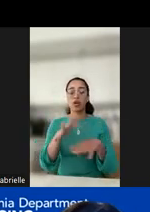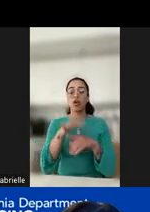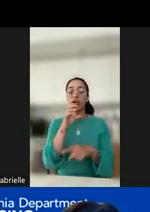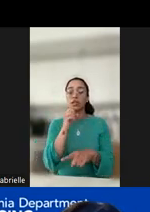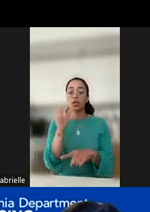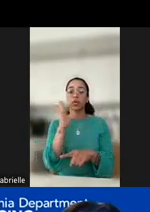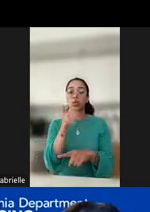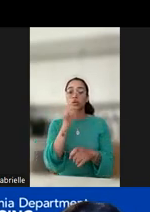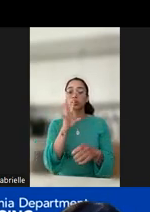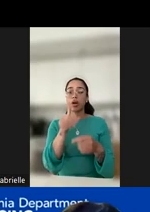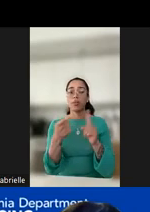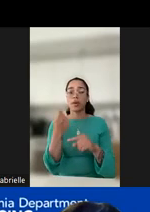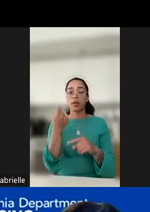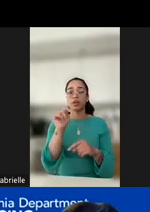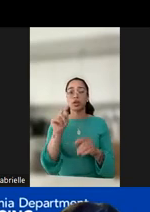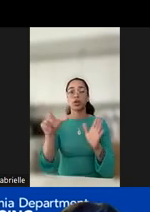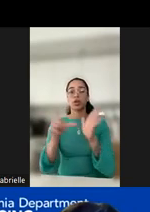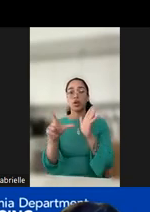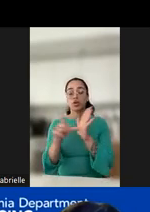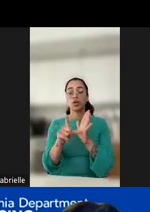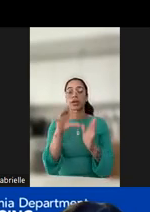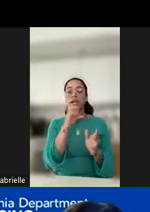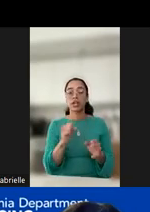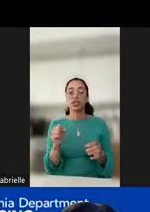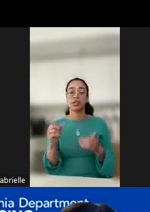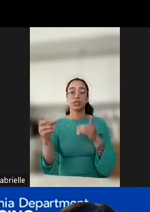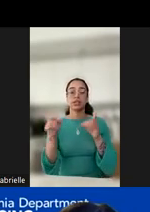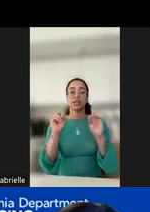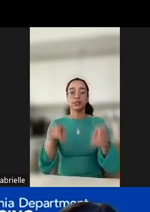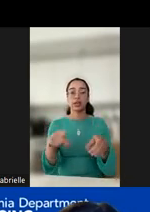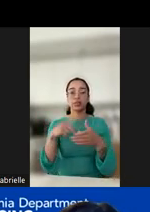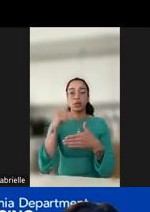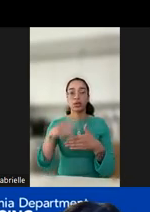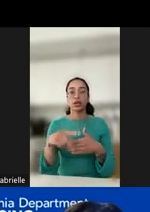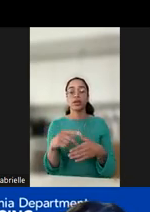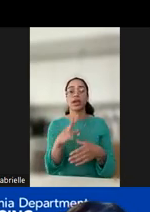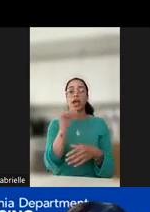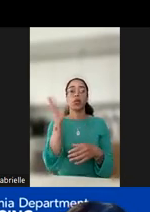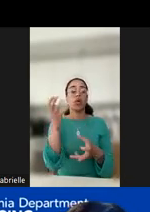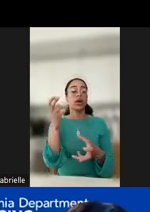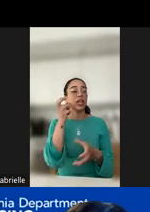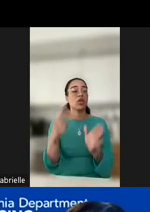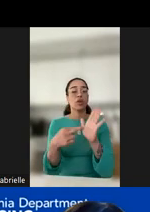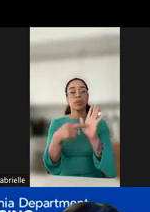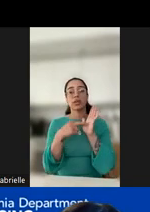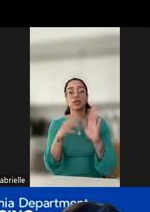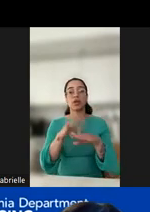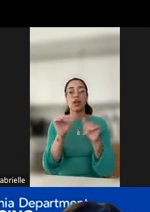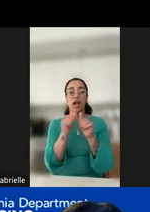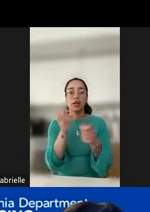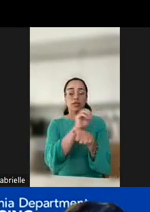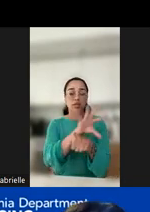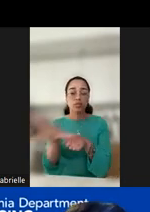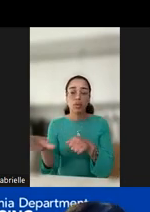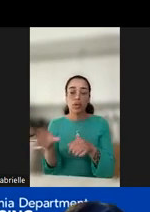disability action planning grant program, and really wanting to hear recommendations from you all how to spread the word on the